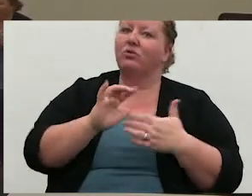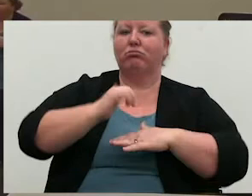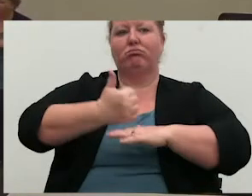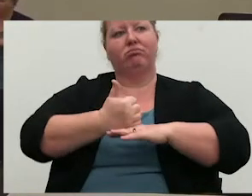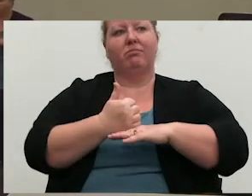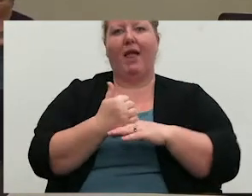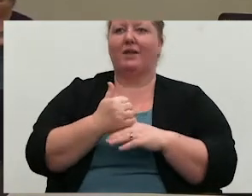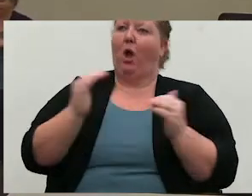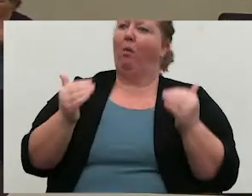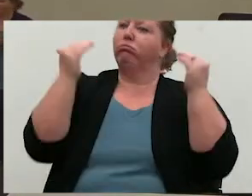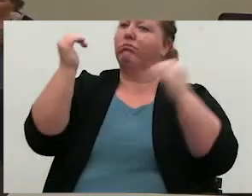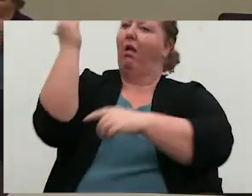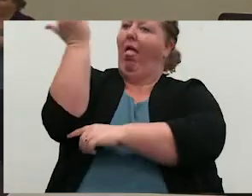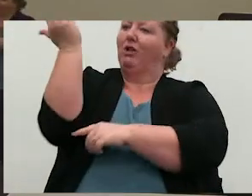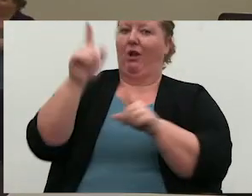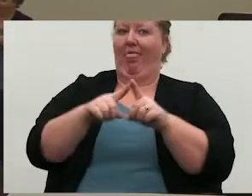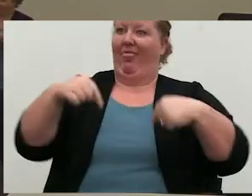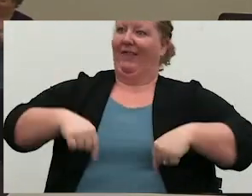prestige lecture such as this.